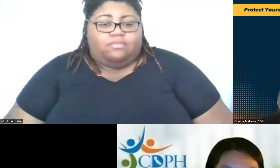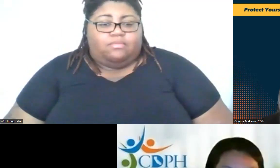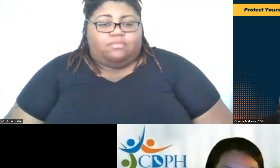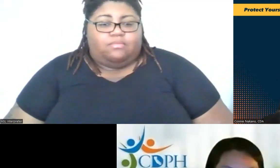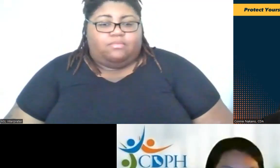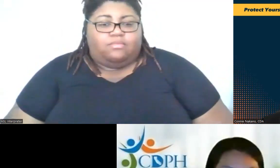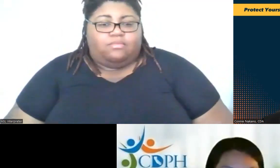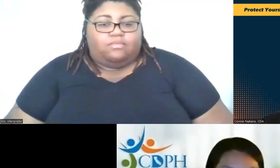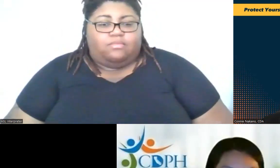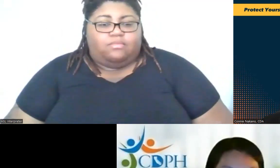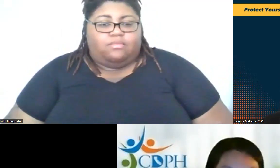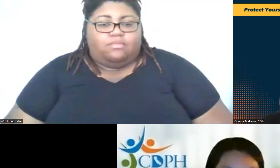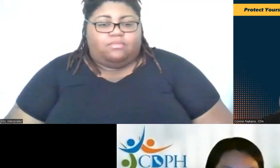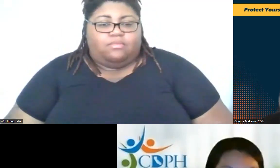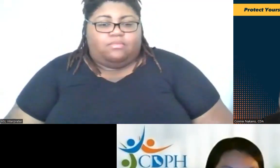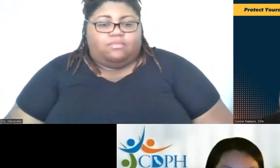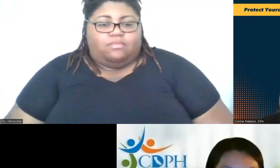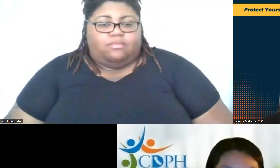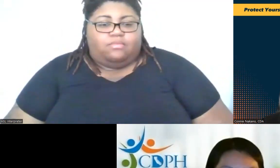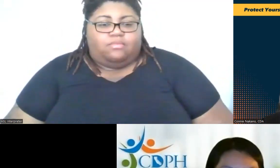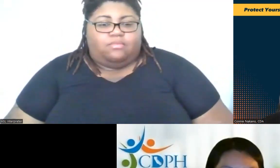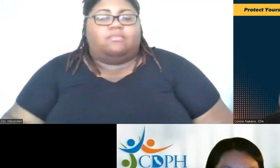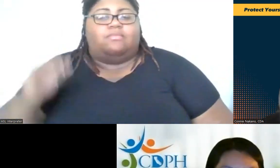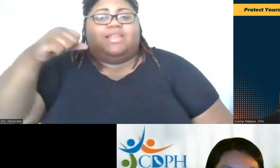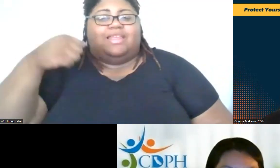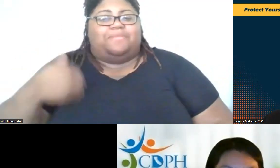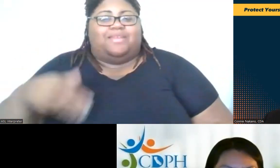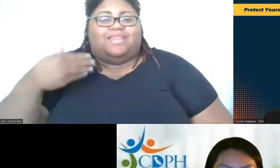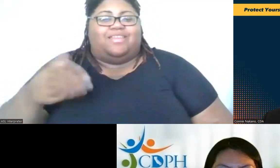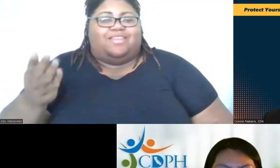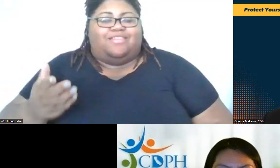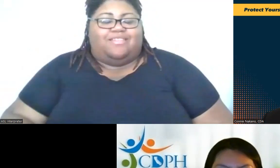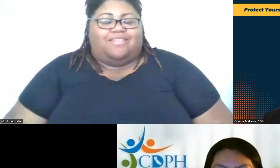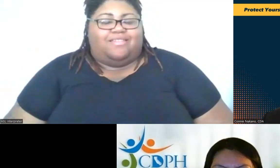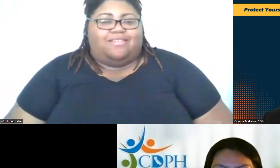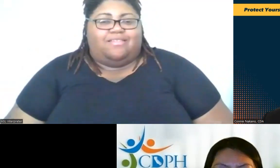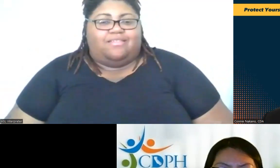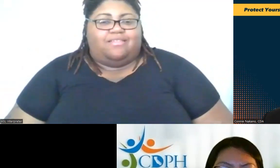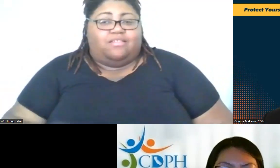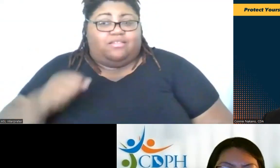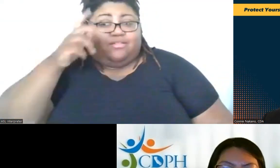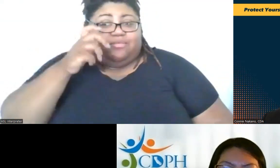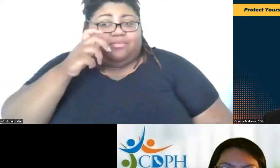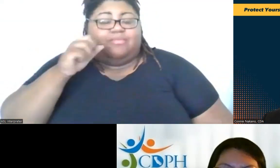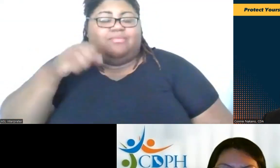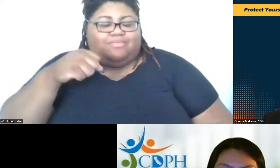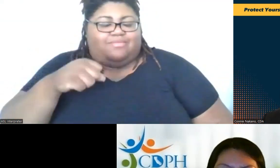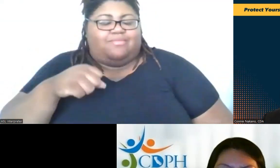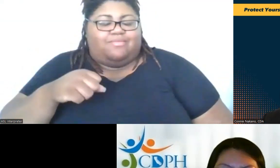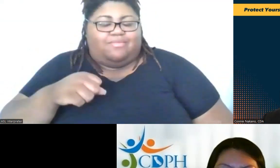Okay. We will go to the Yes, next. I'm here. Oh, I'm okay, here. Yolanda, okay. Can you hear me? Yep. Okay.